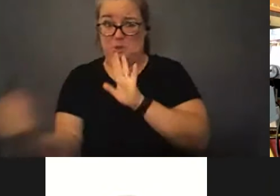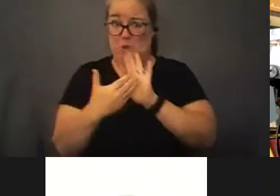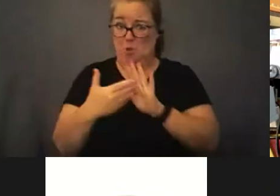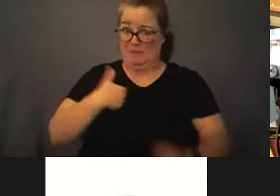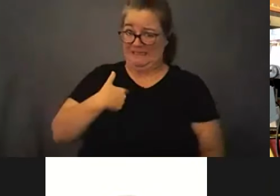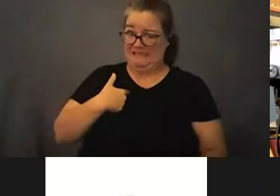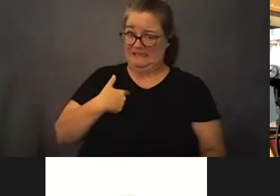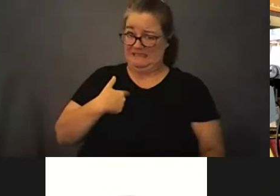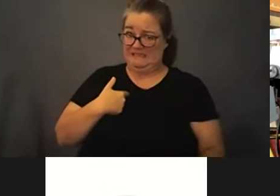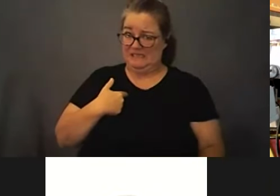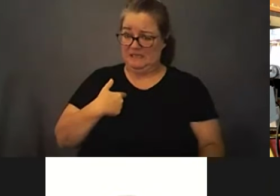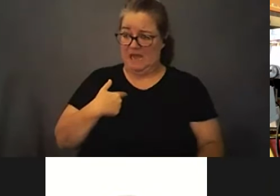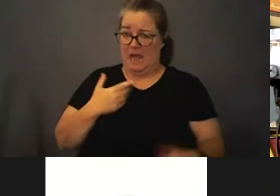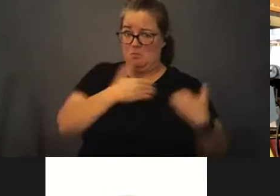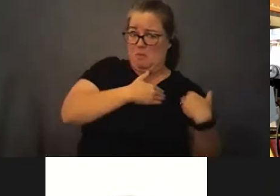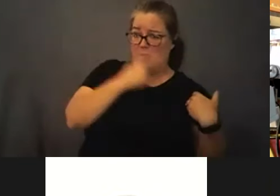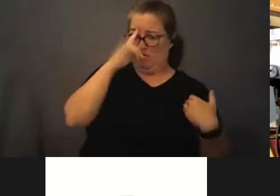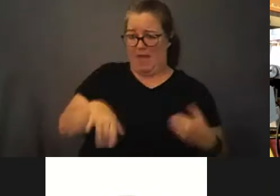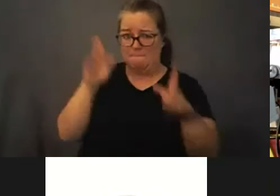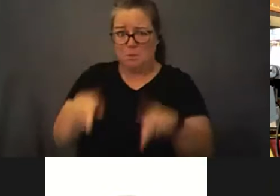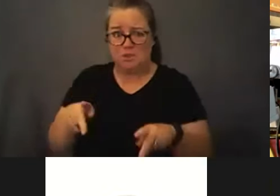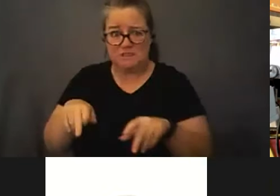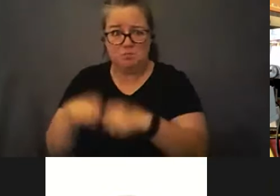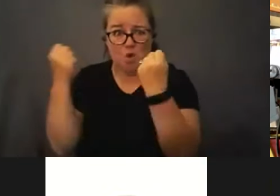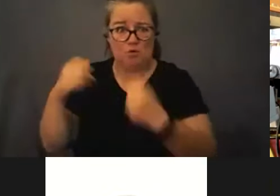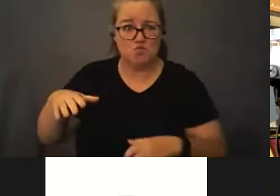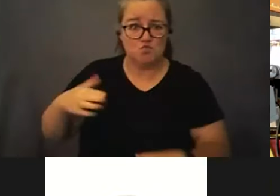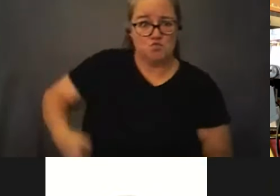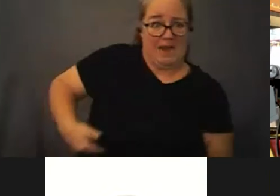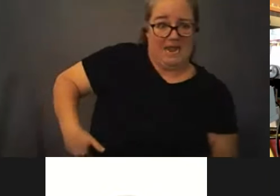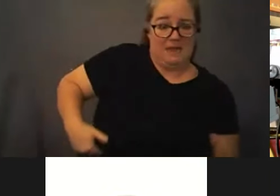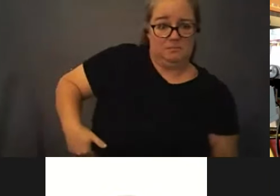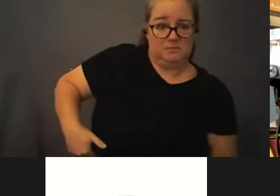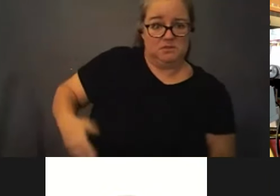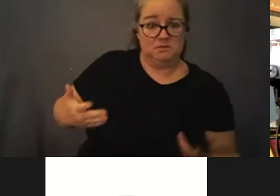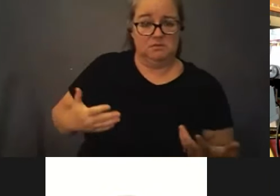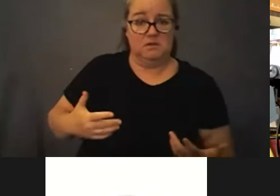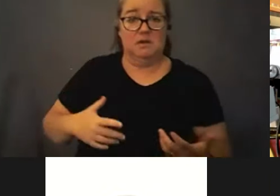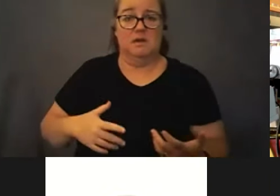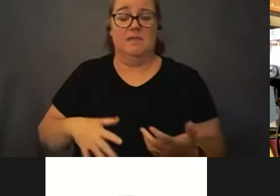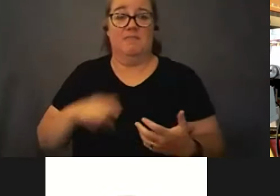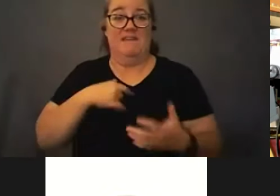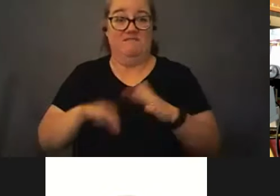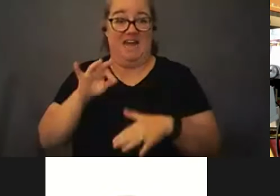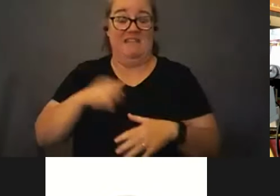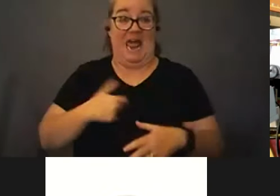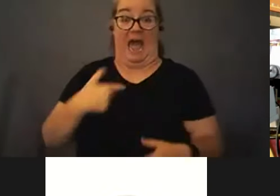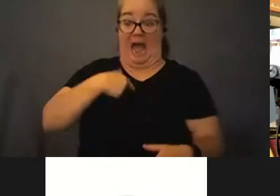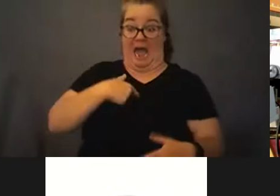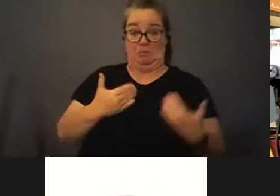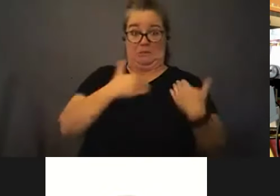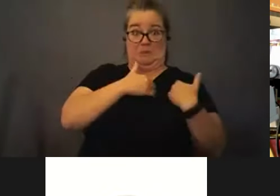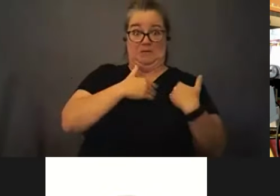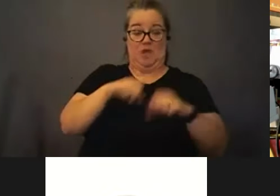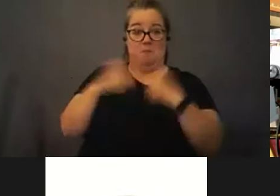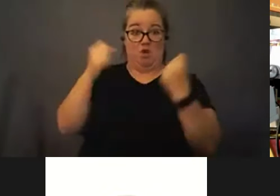or become liable for that once that person goes to the doctor and find out that I did CPR and I broke a